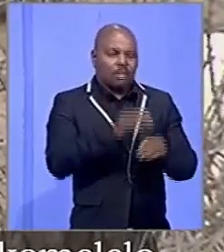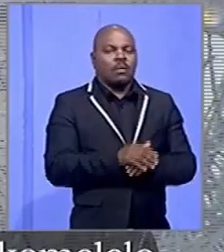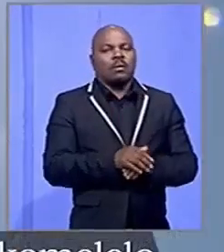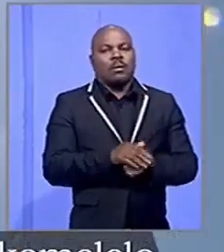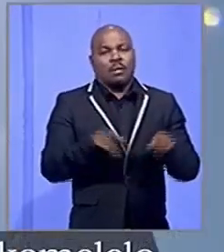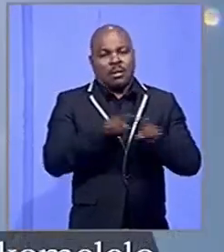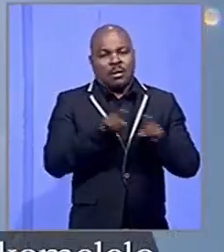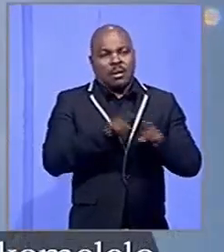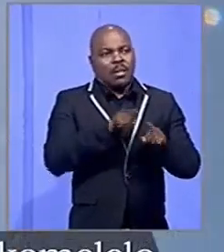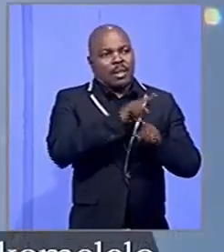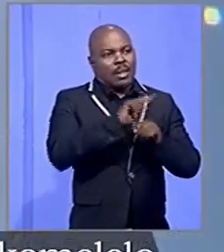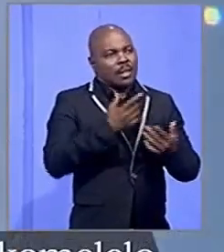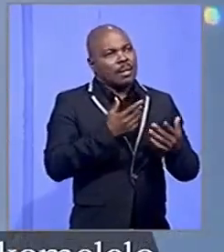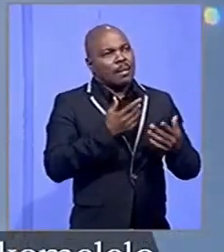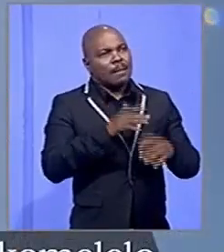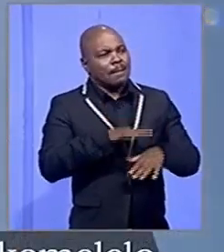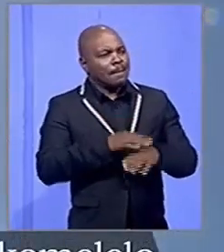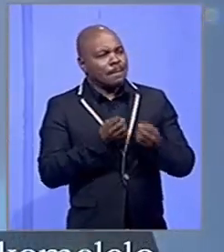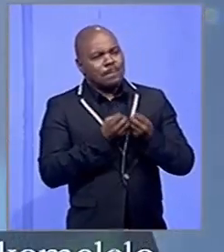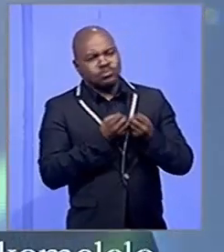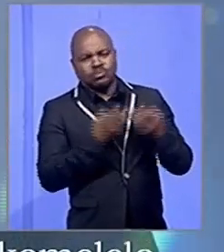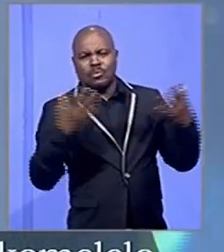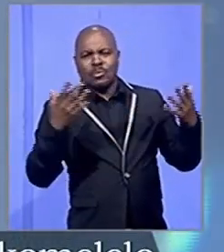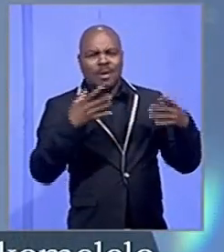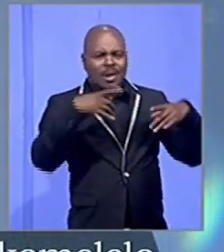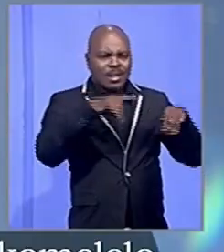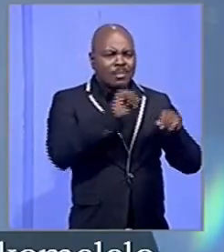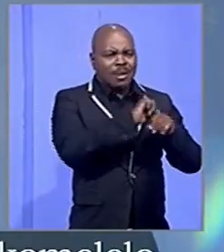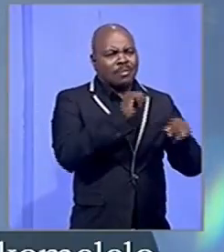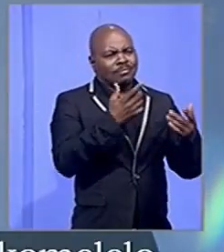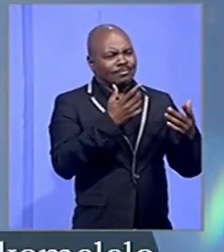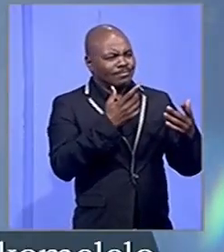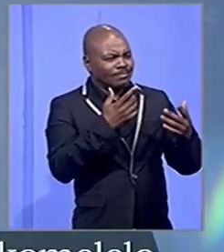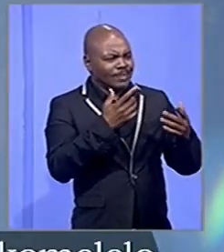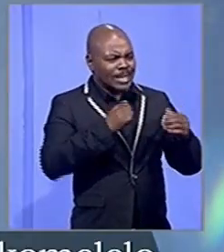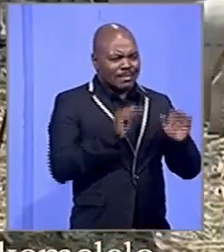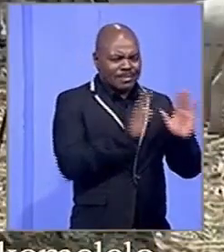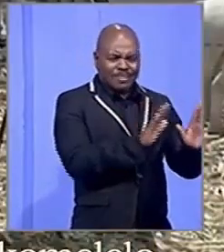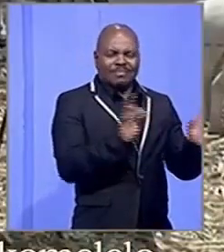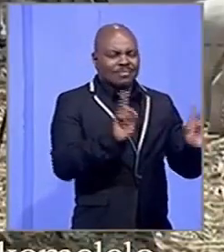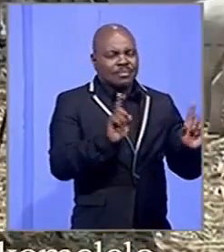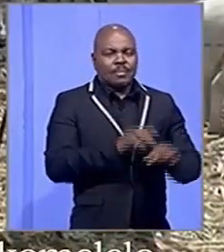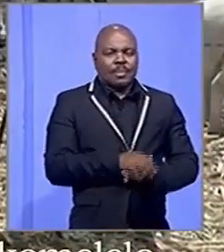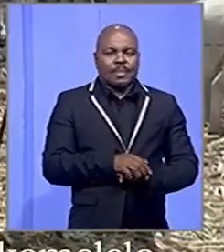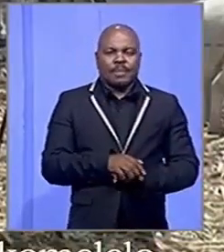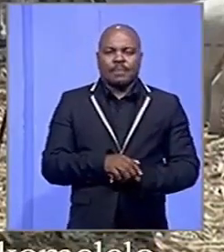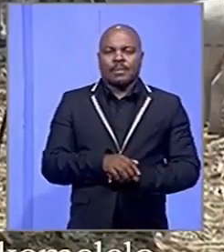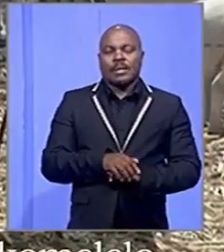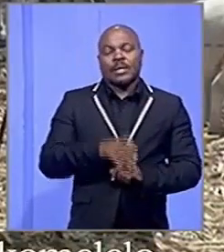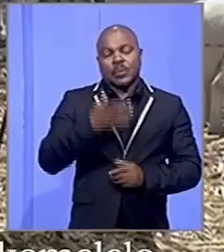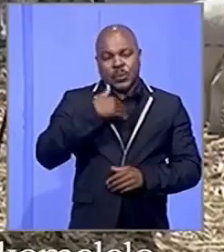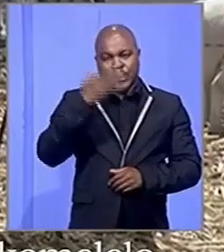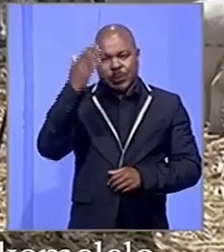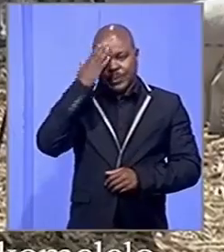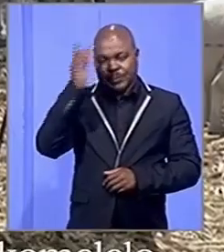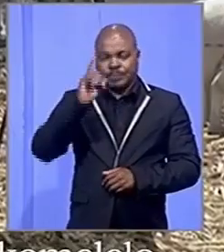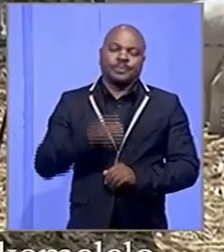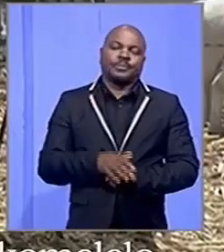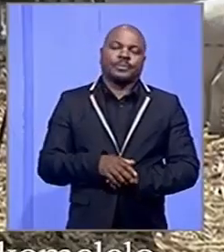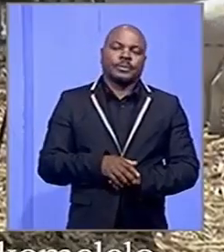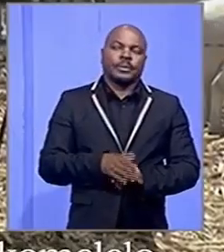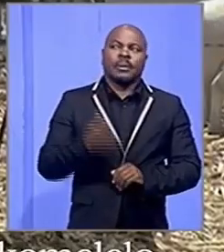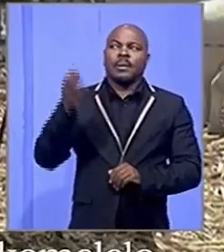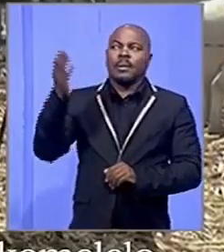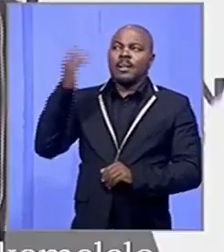Like they mustn't keep animals that are not productive. It didn't come really out of that, and we know that